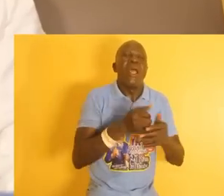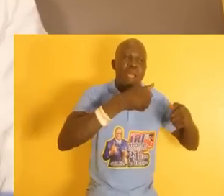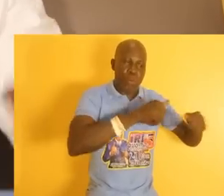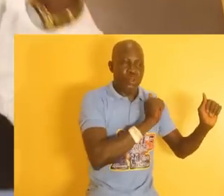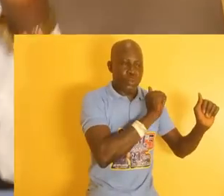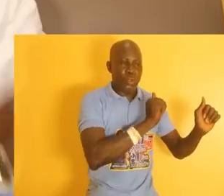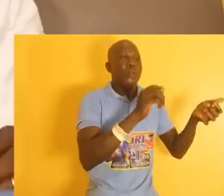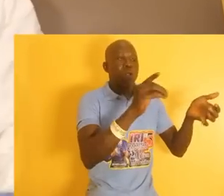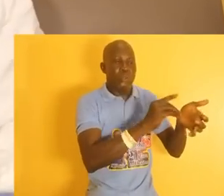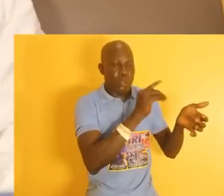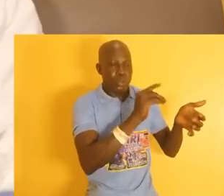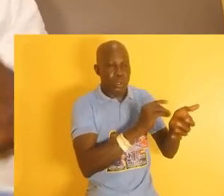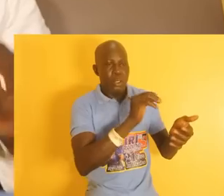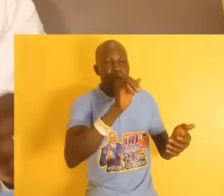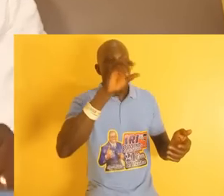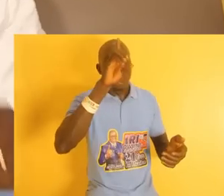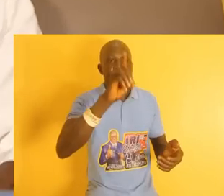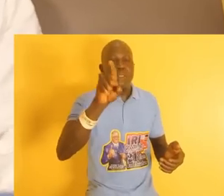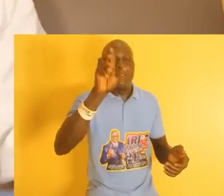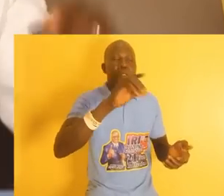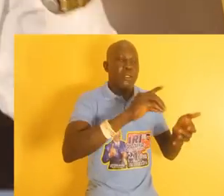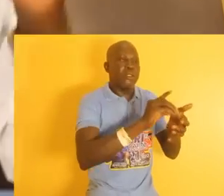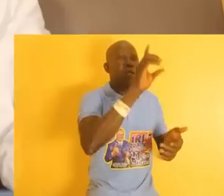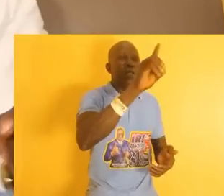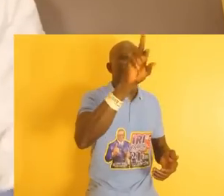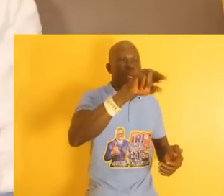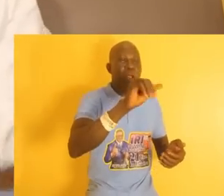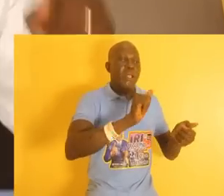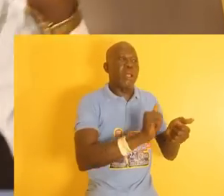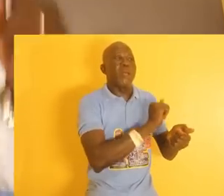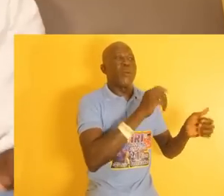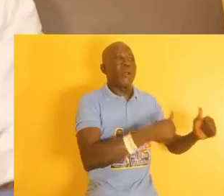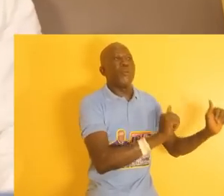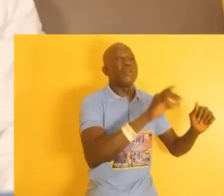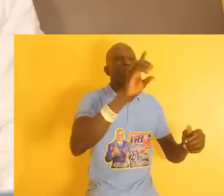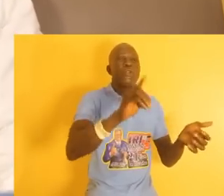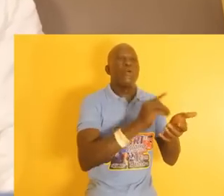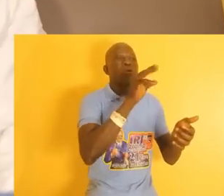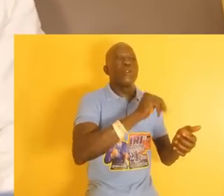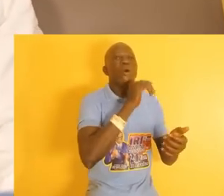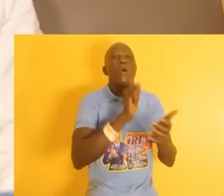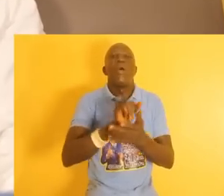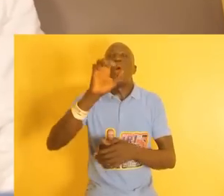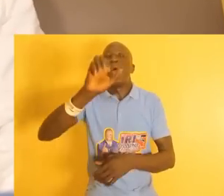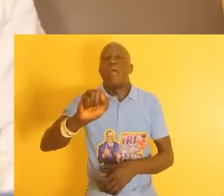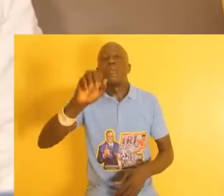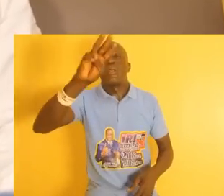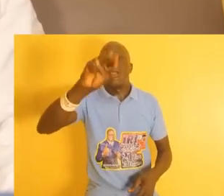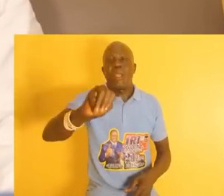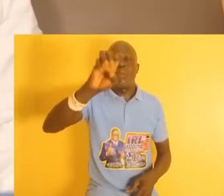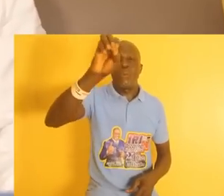Apostle. Apostle. Doctor. Dr. DR. Doctor. DR. Apostle. Apostle. Doctor,